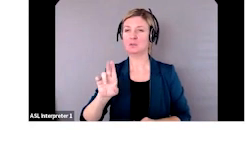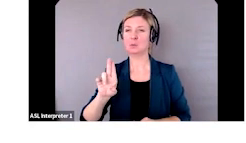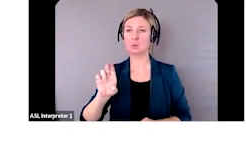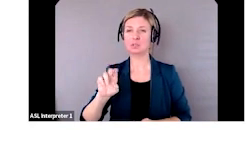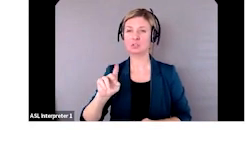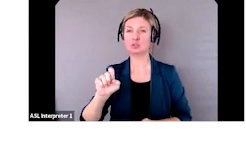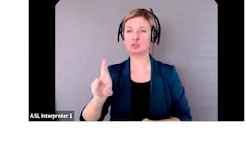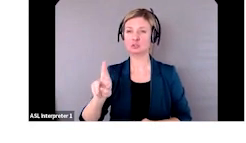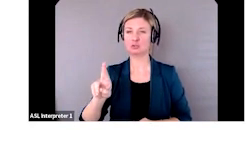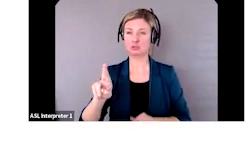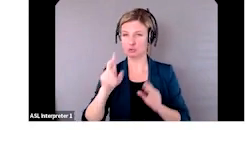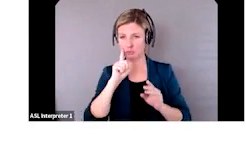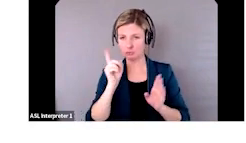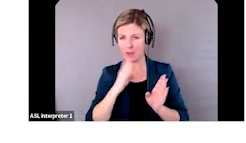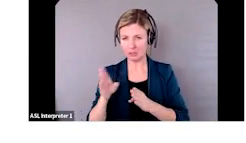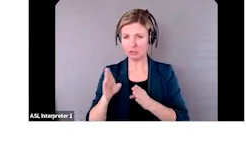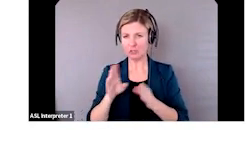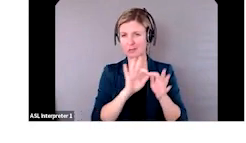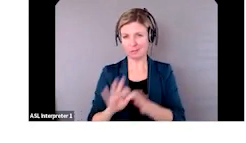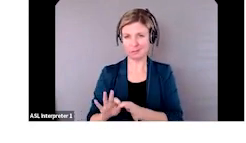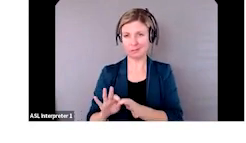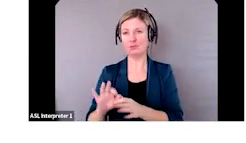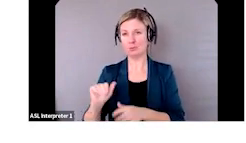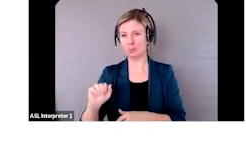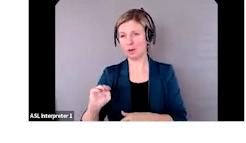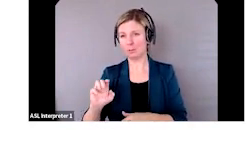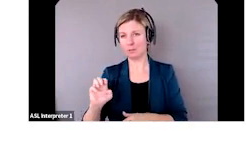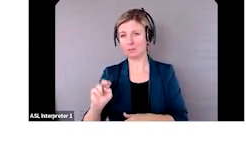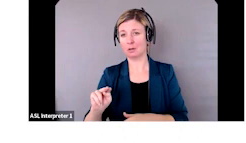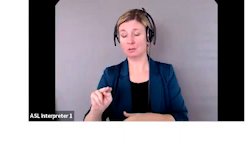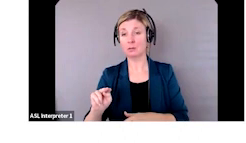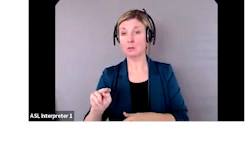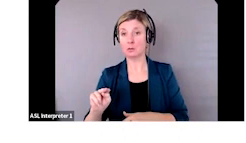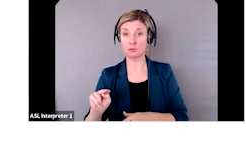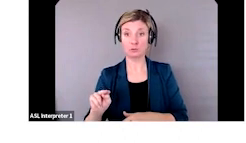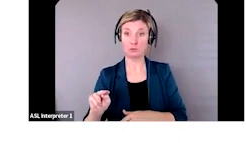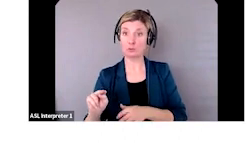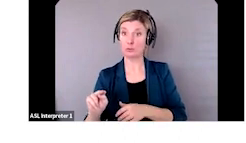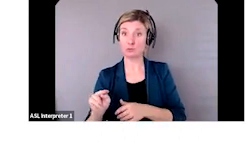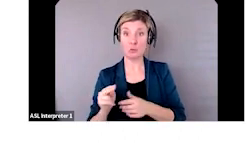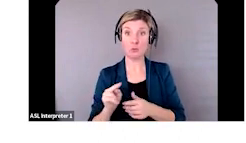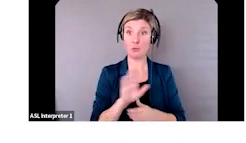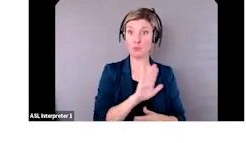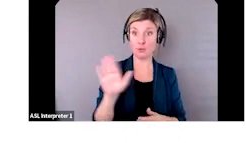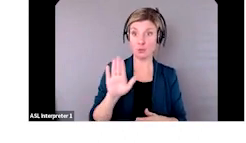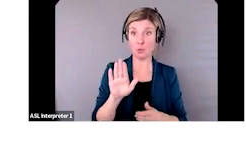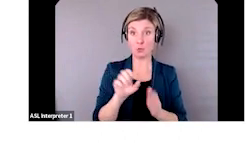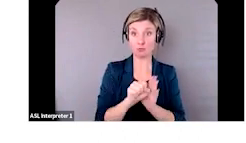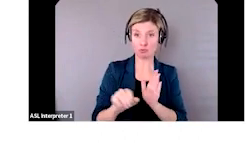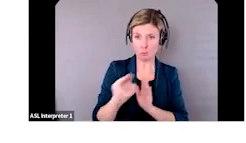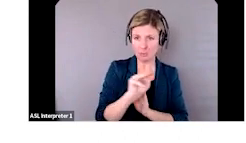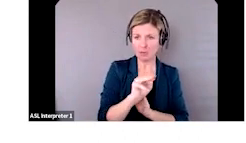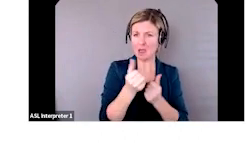they're joined and you're connecting anything you have going out there with your social media and what's happening with